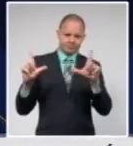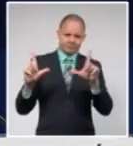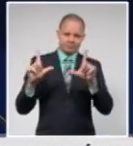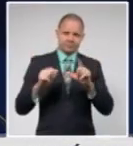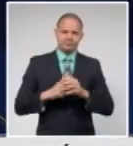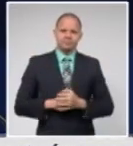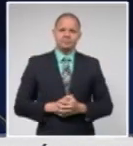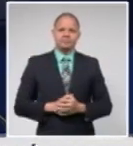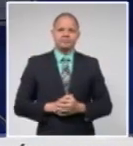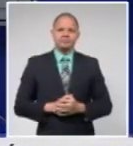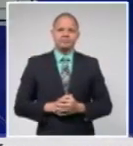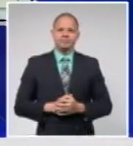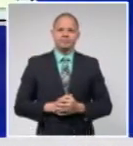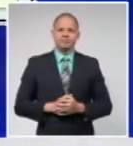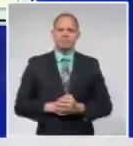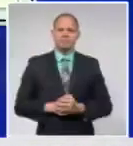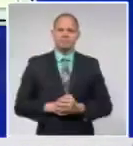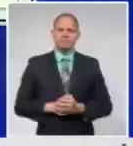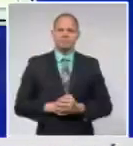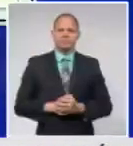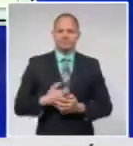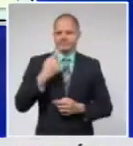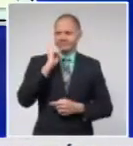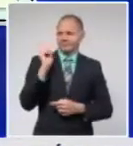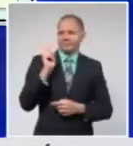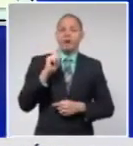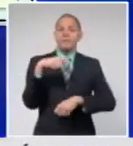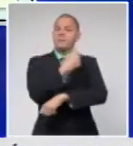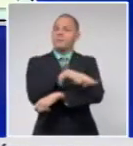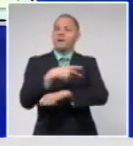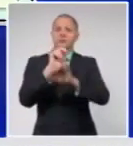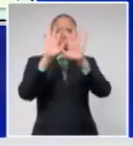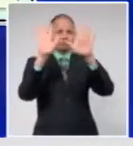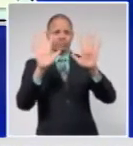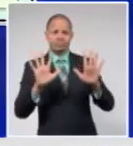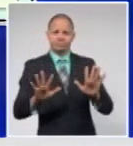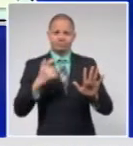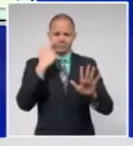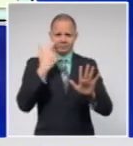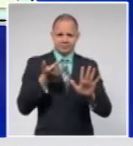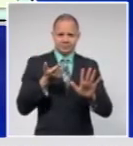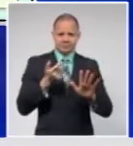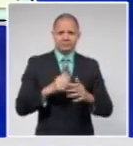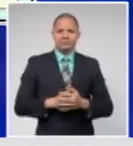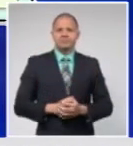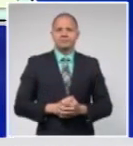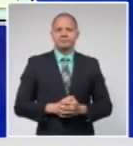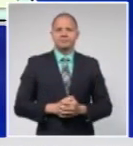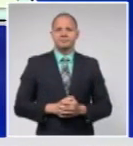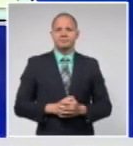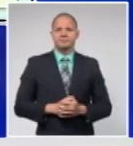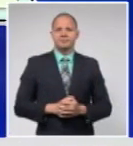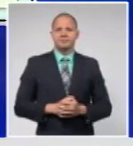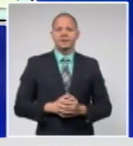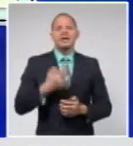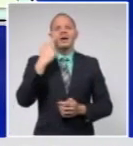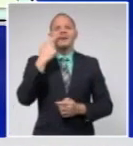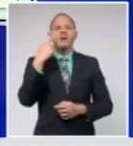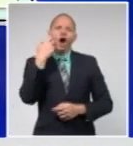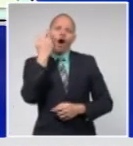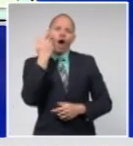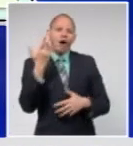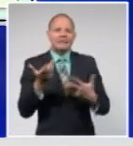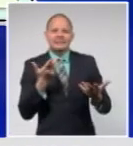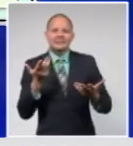international situation. The darkest areas represent the most affected countries, which are the United States of America,